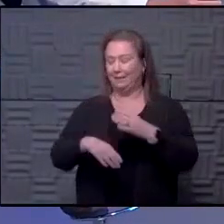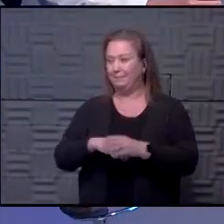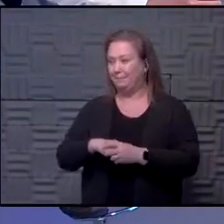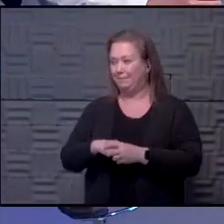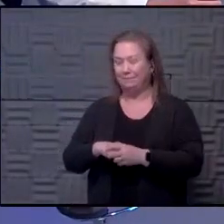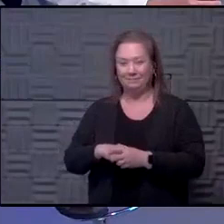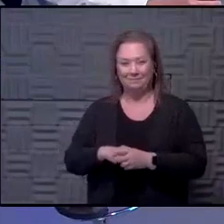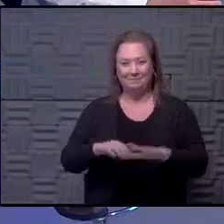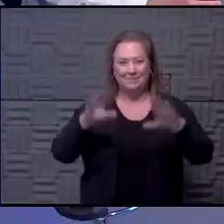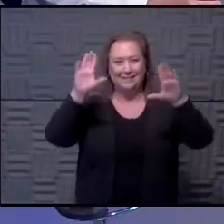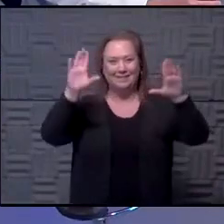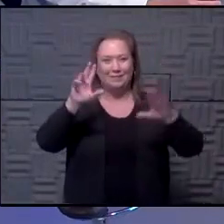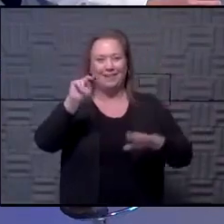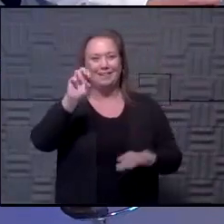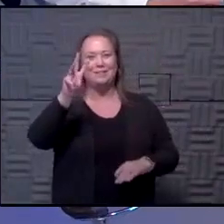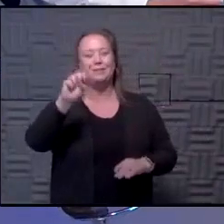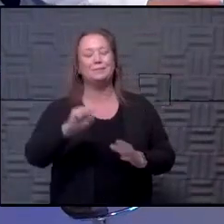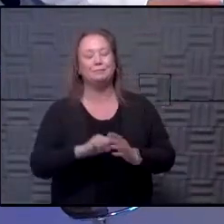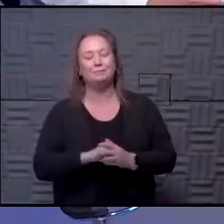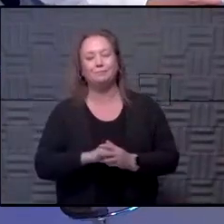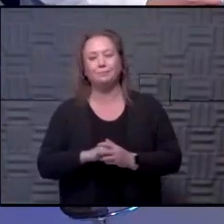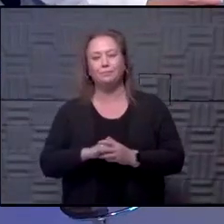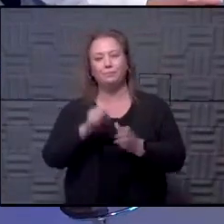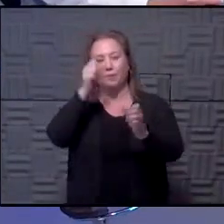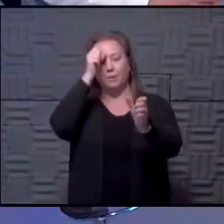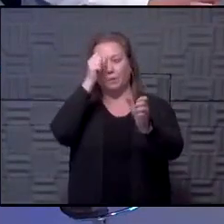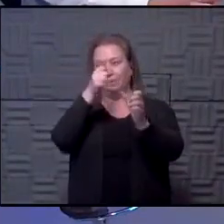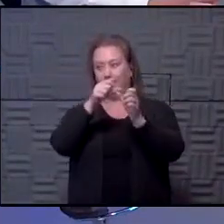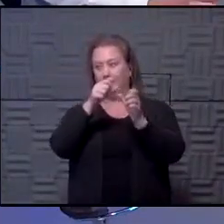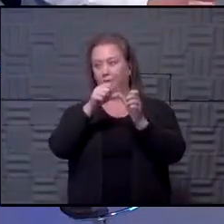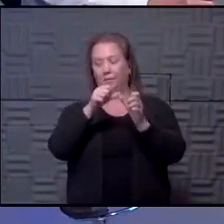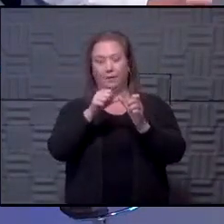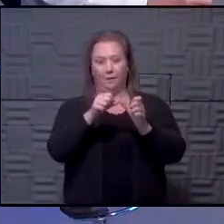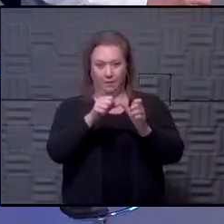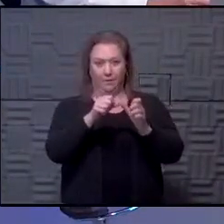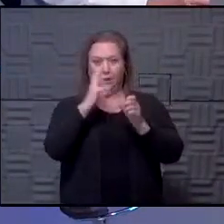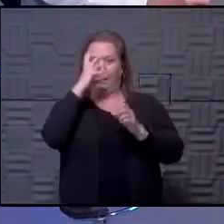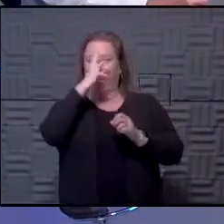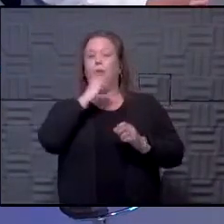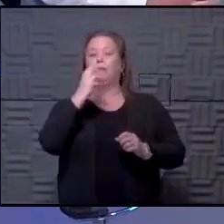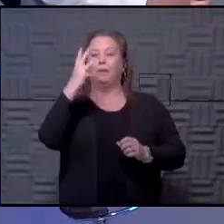All right, that's also great Yeah. news. Yes. All right, so remember, it is going to be